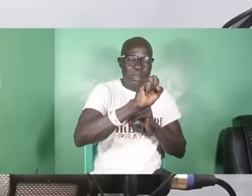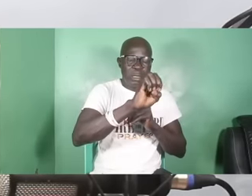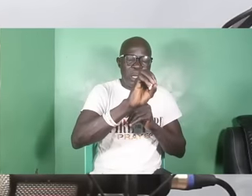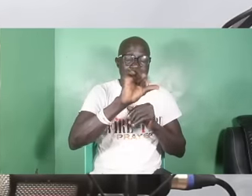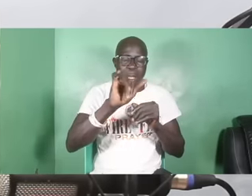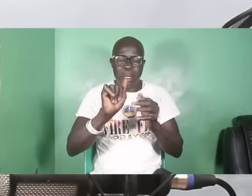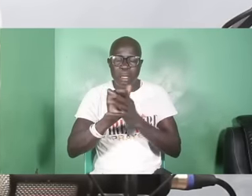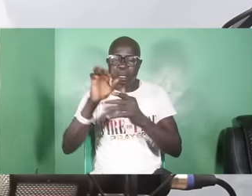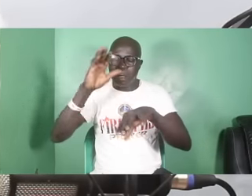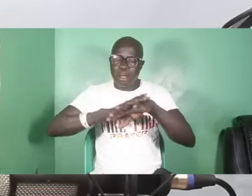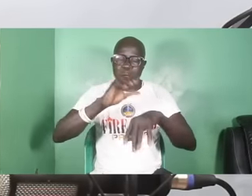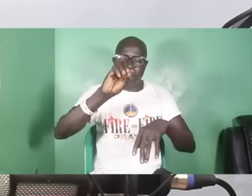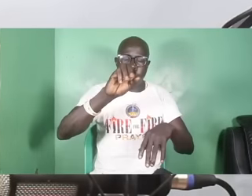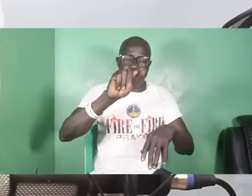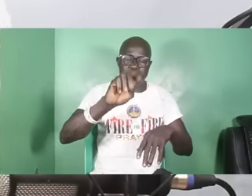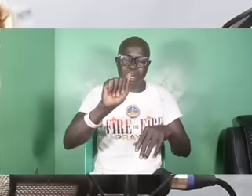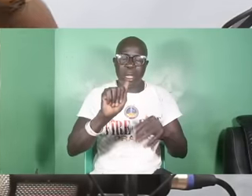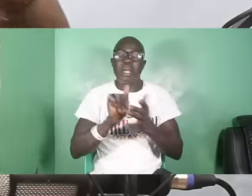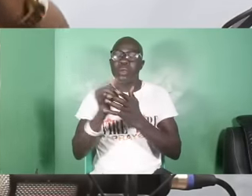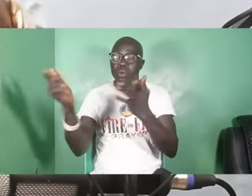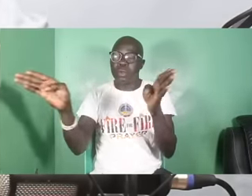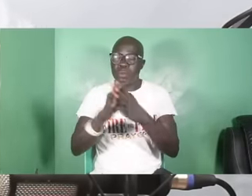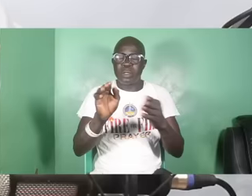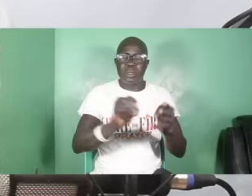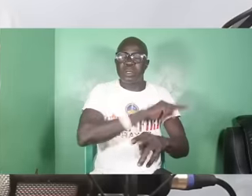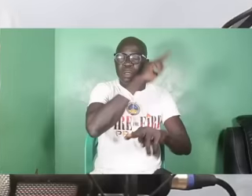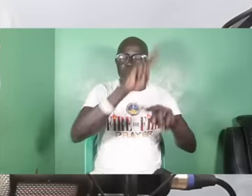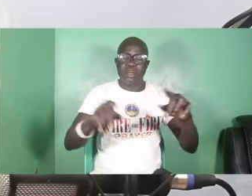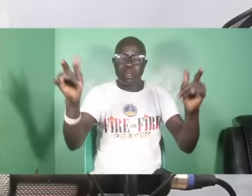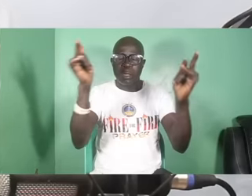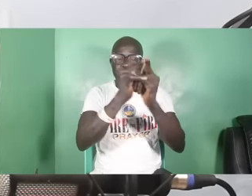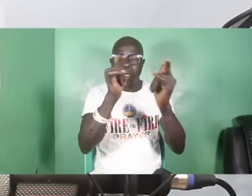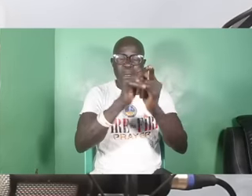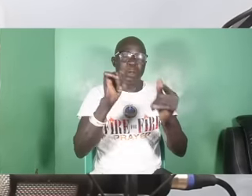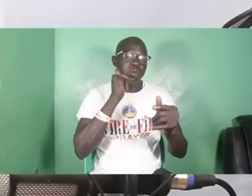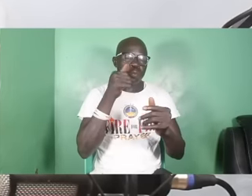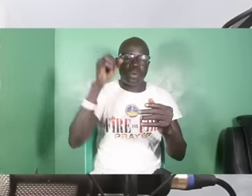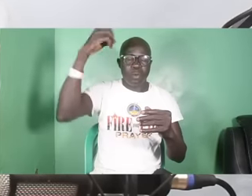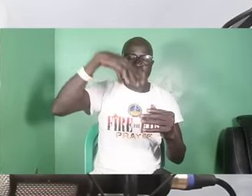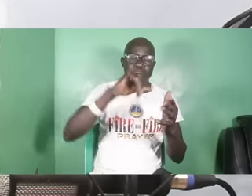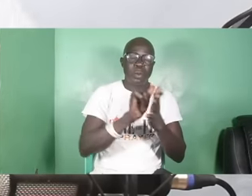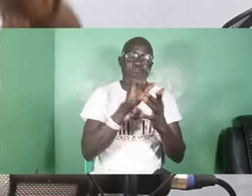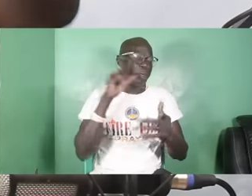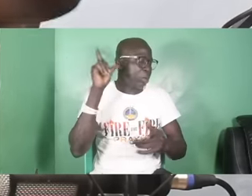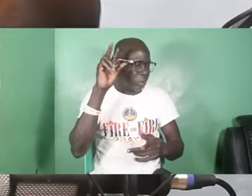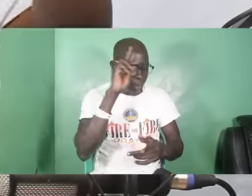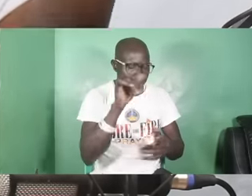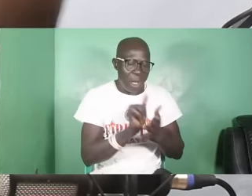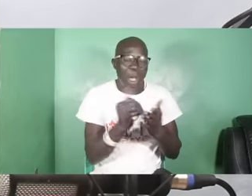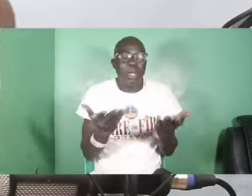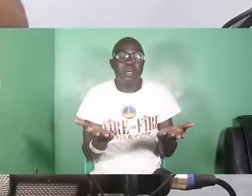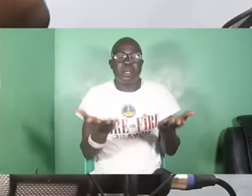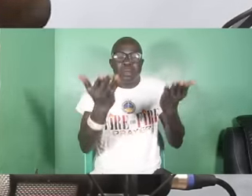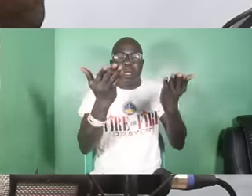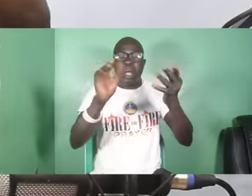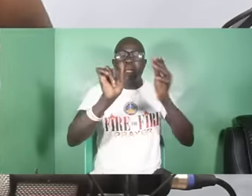pade ni ota in our party ni national camp and our national ni ola o ma ni agbara e gbo mi sir mo gbe owo soke